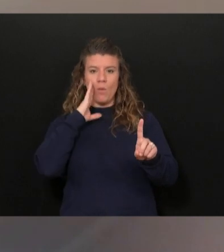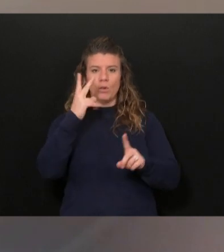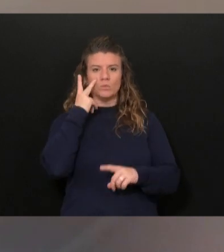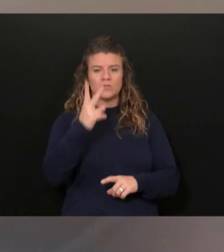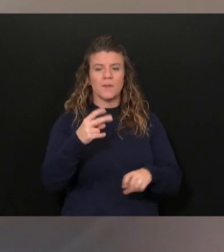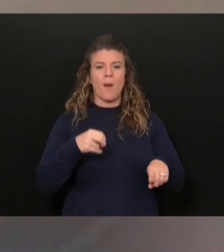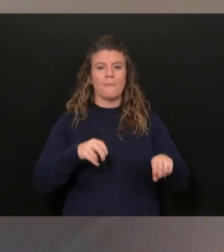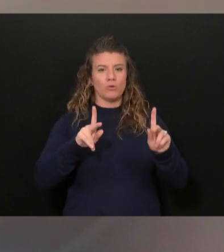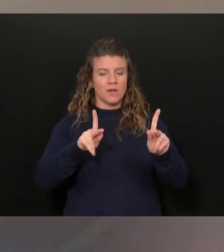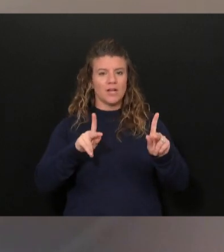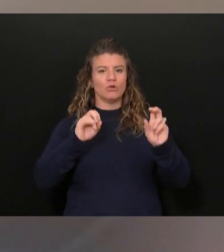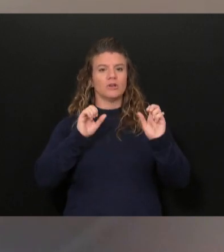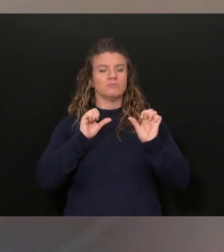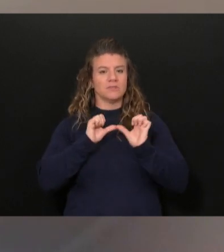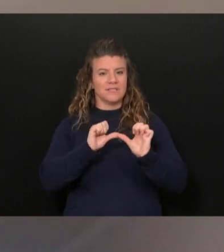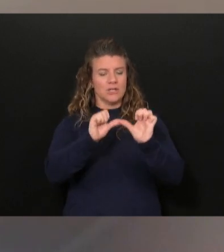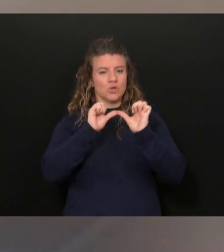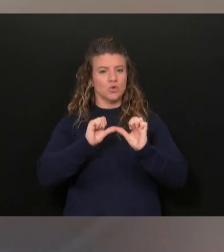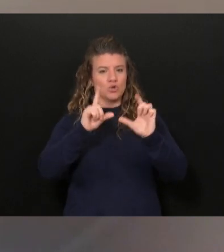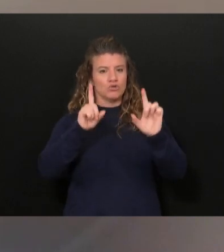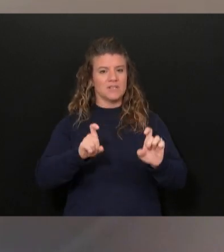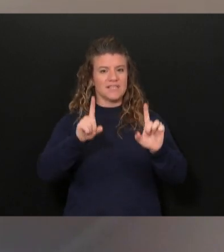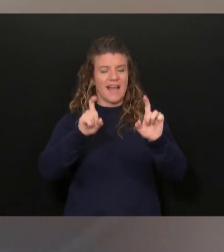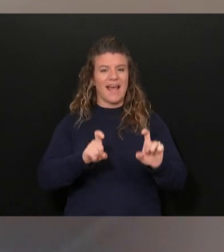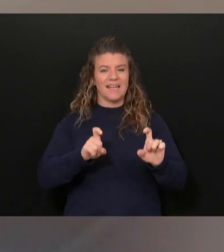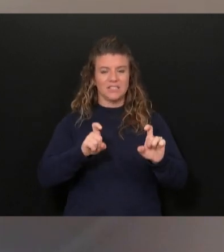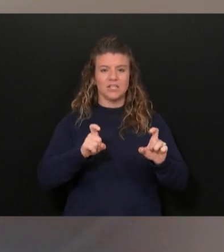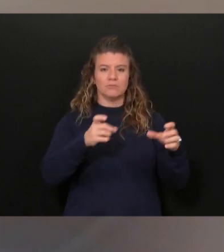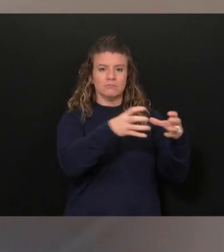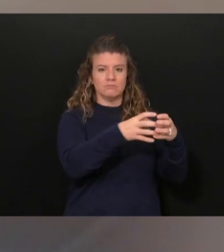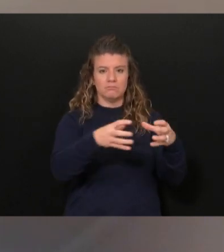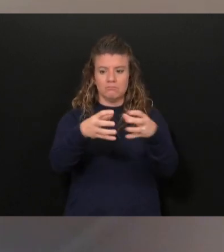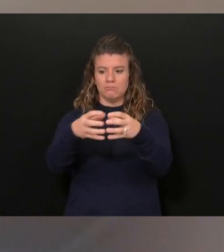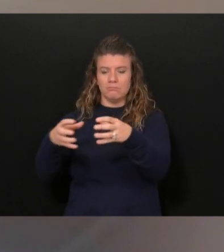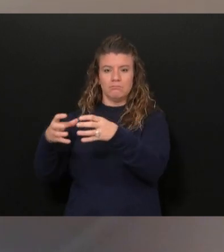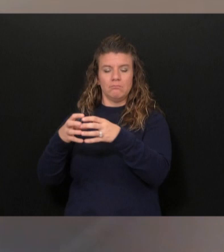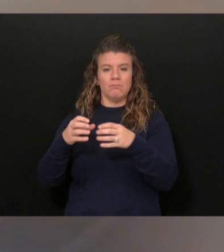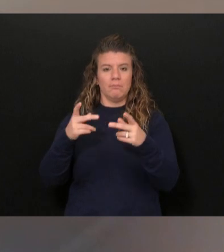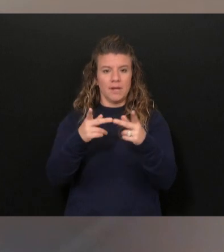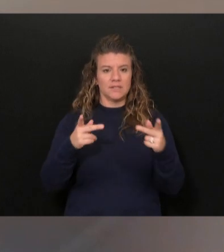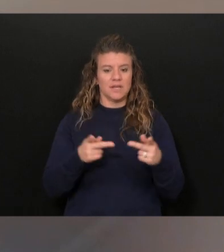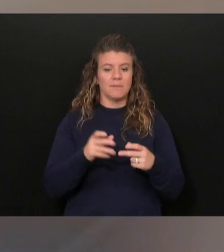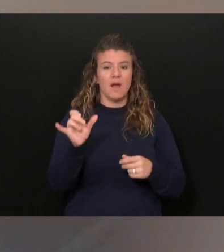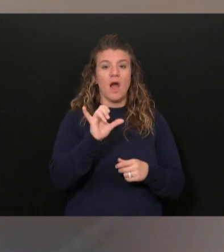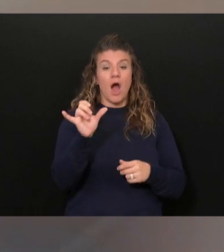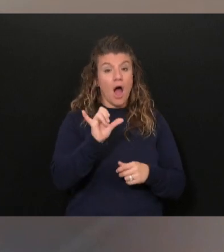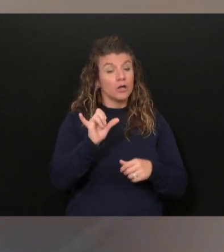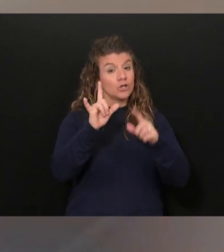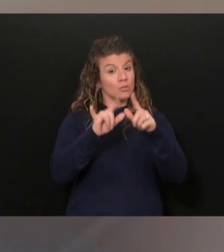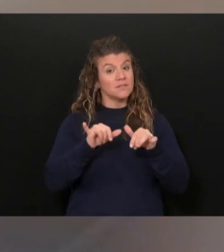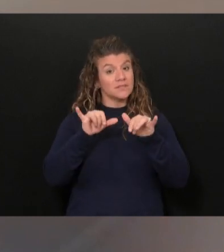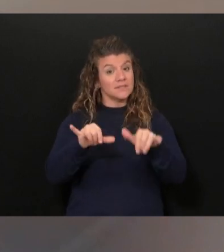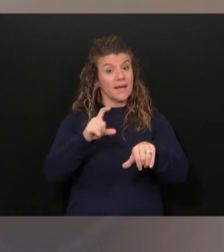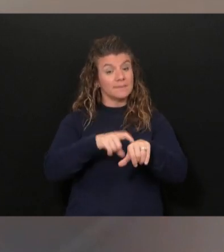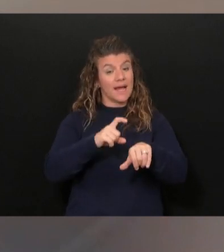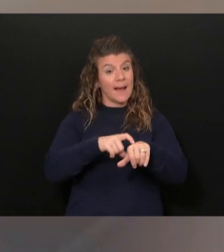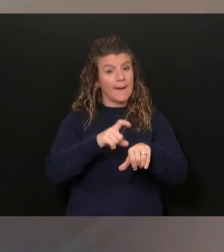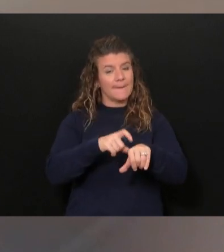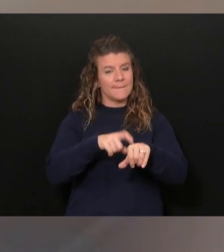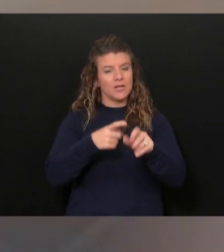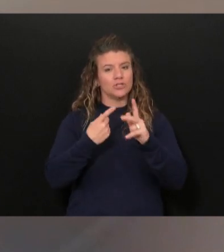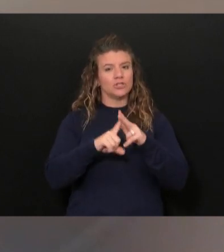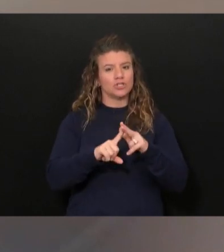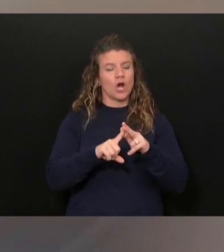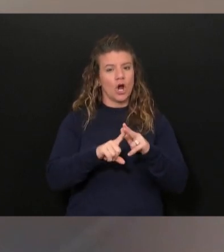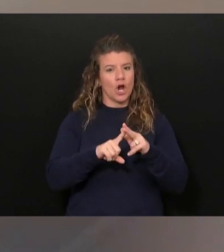to continue to test congregate settings, but also start to simultaneously reflex towards some of